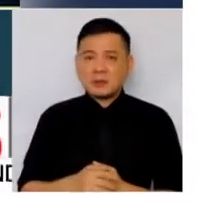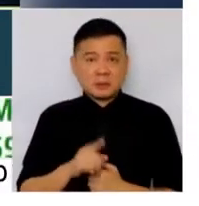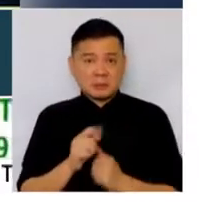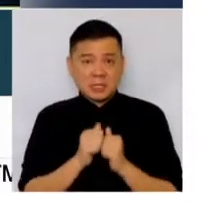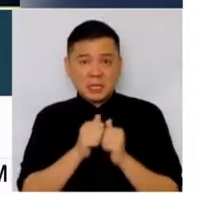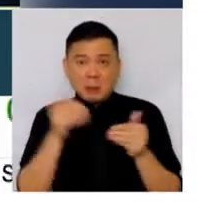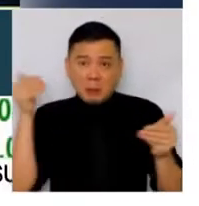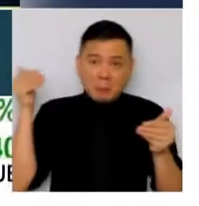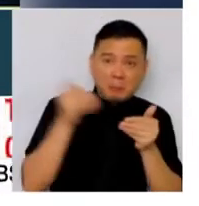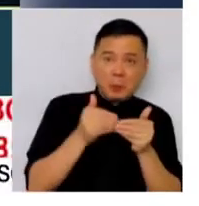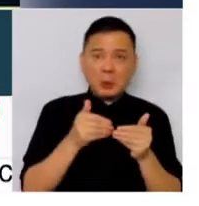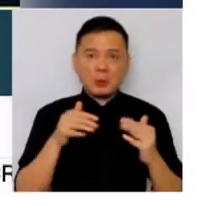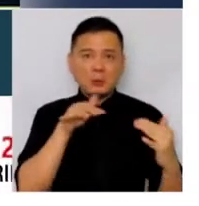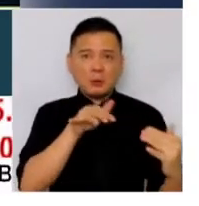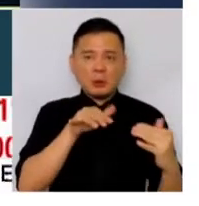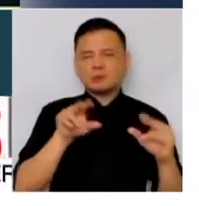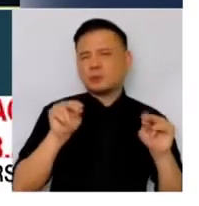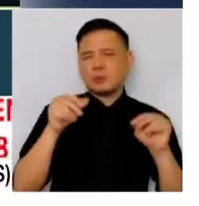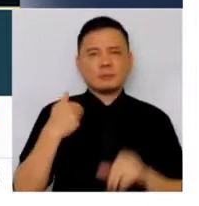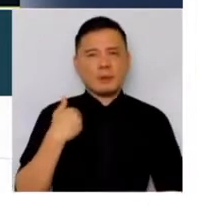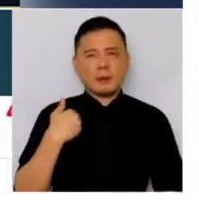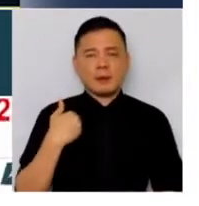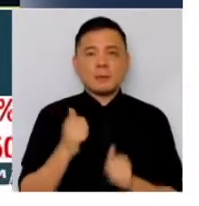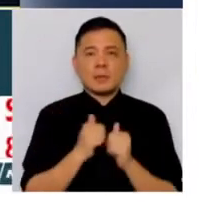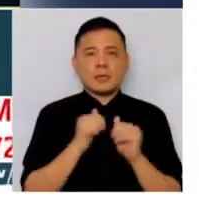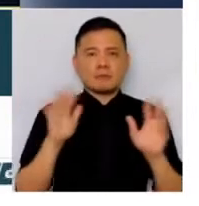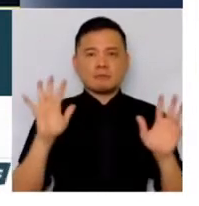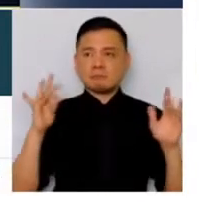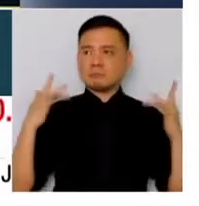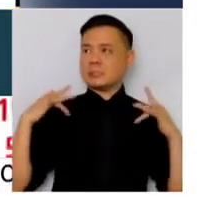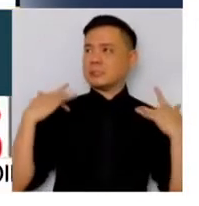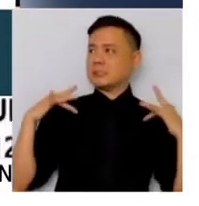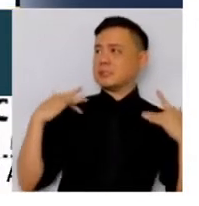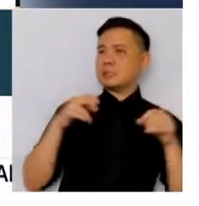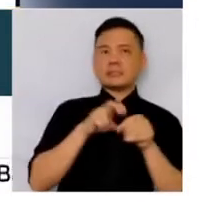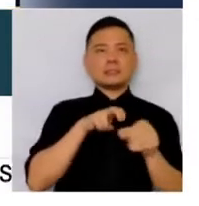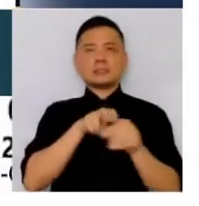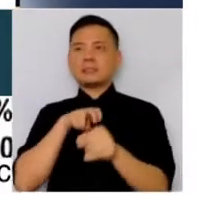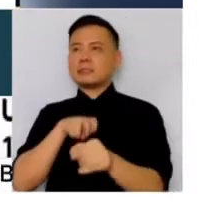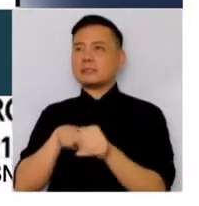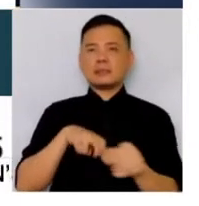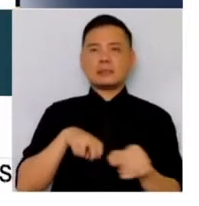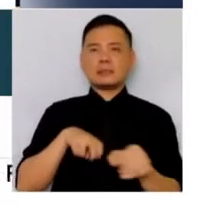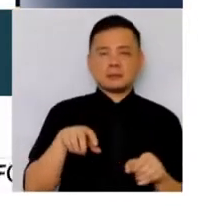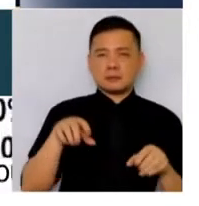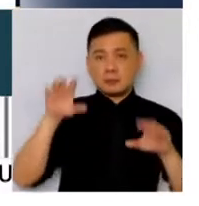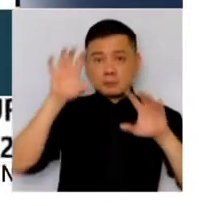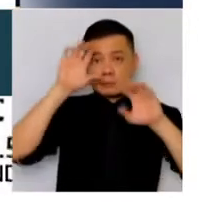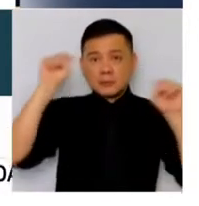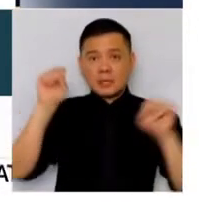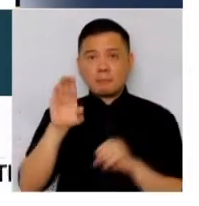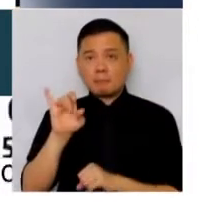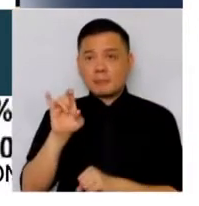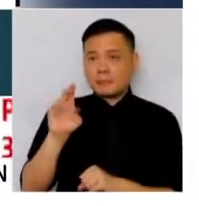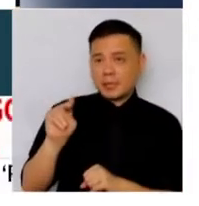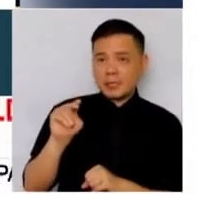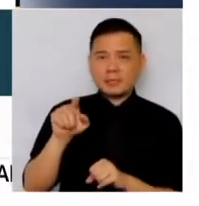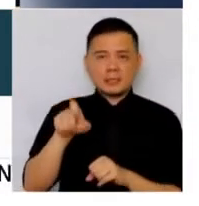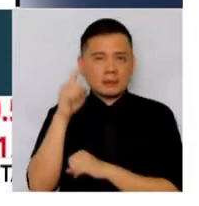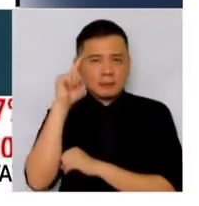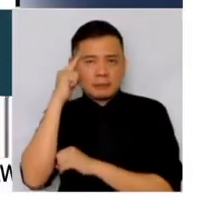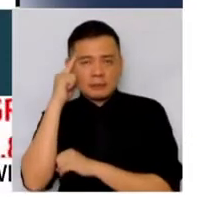war. So that means everybody back off. Biden has to reconfigure his position here, stop being